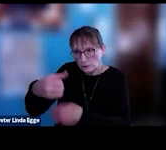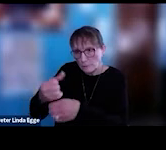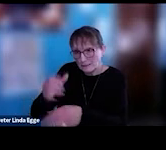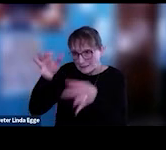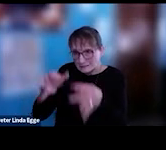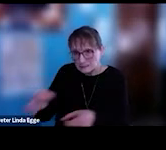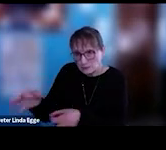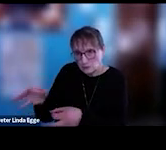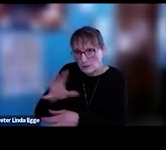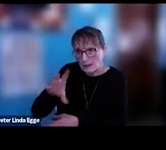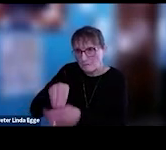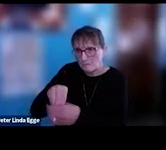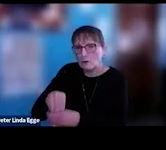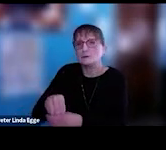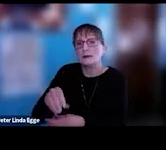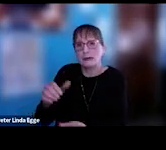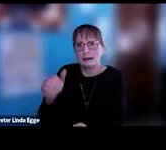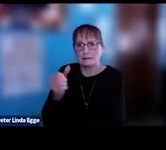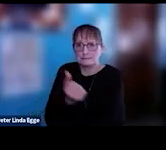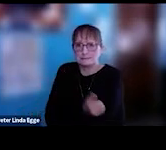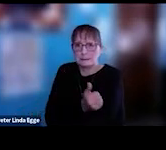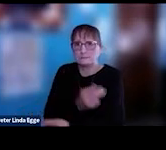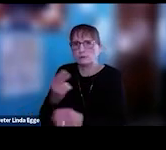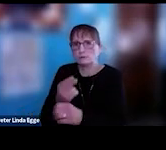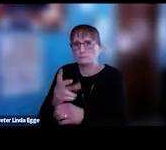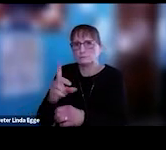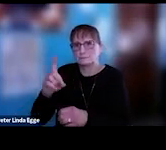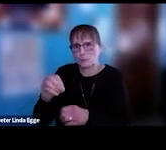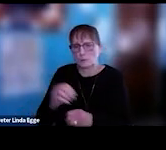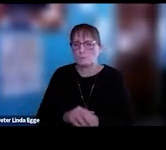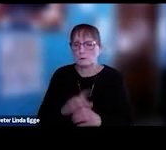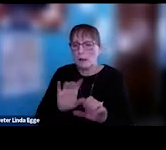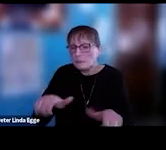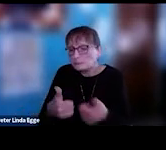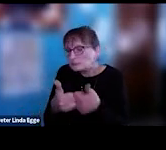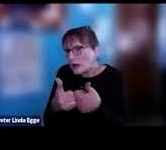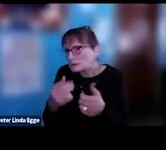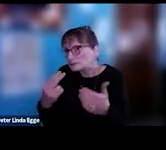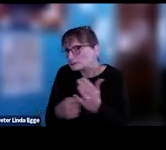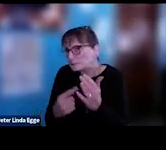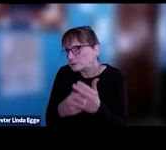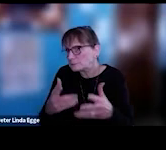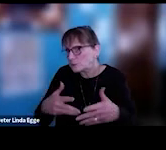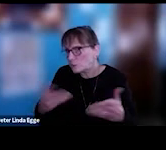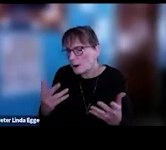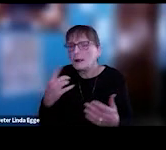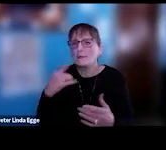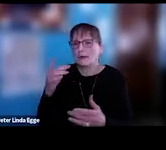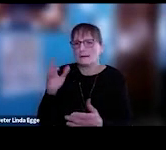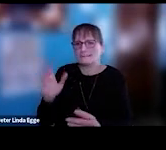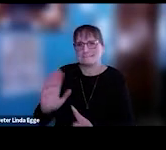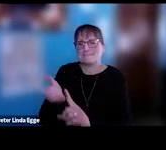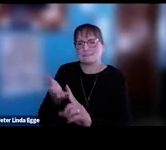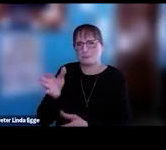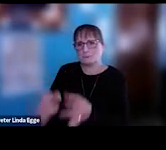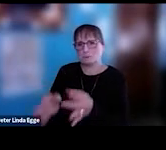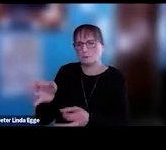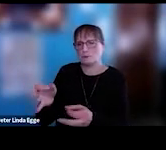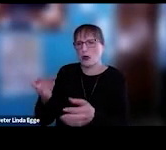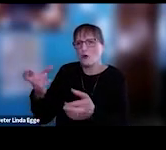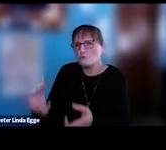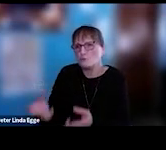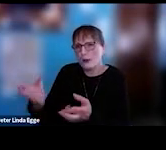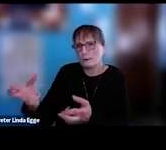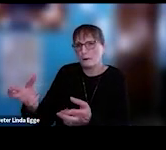that involve substance use disorder. The challenge can sometimes be convincing a judge that recommendations